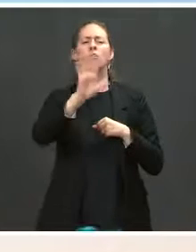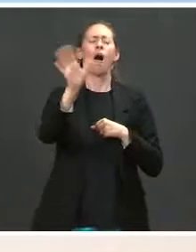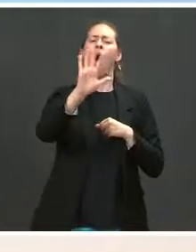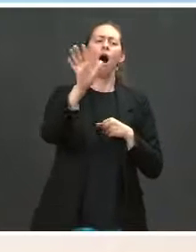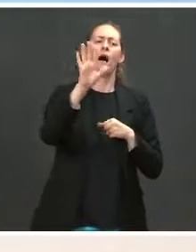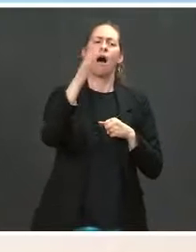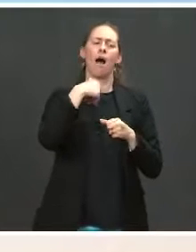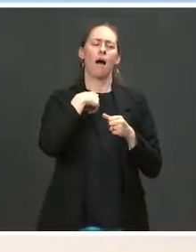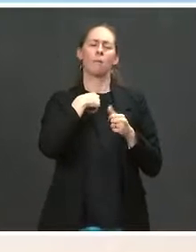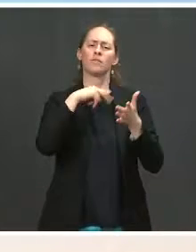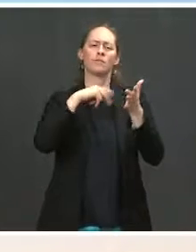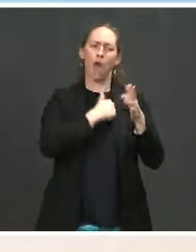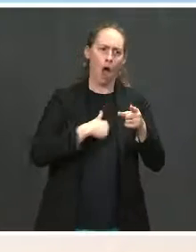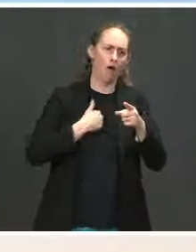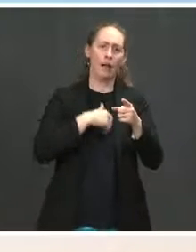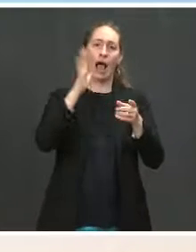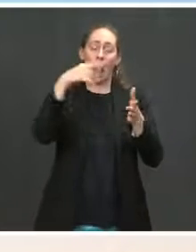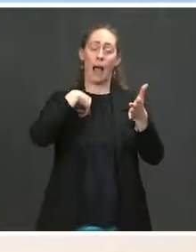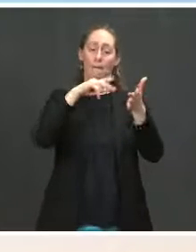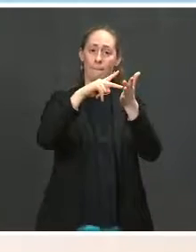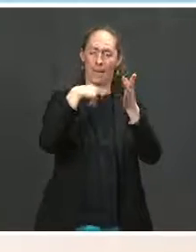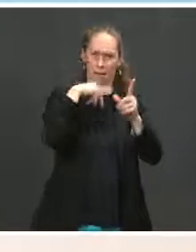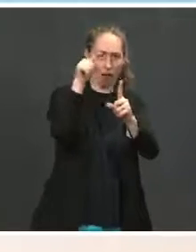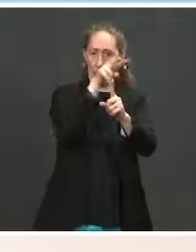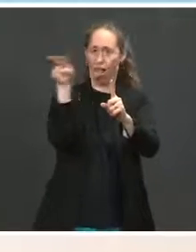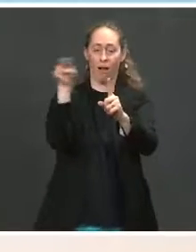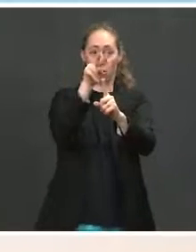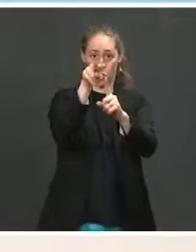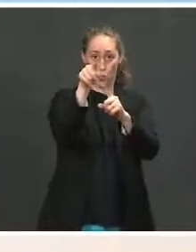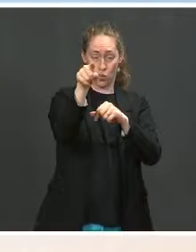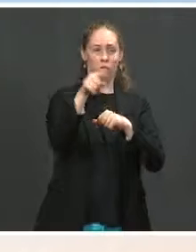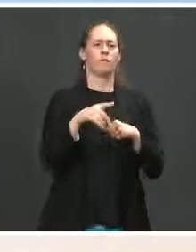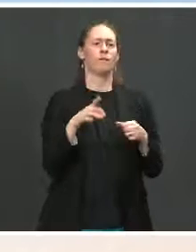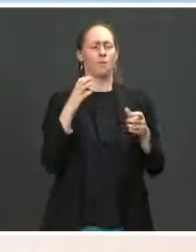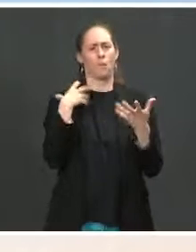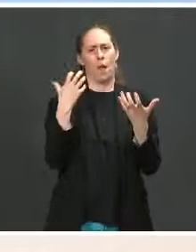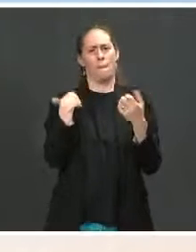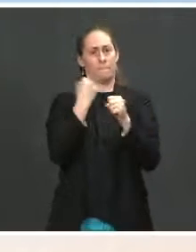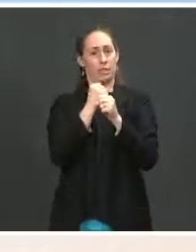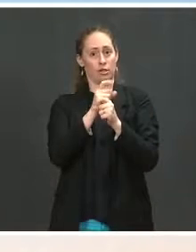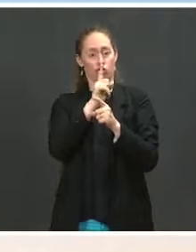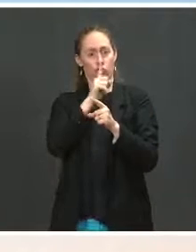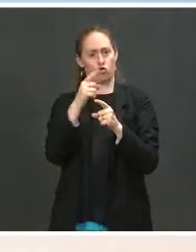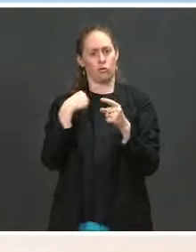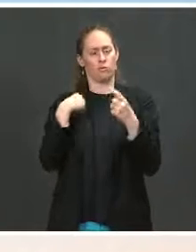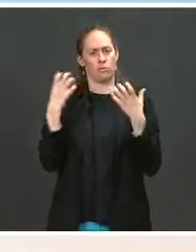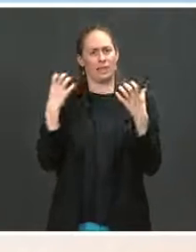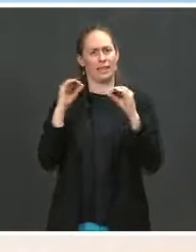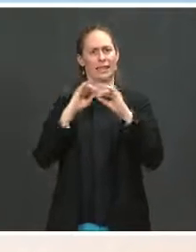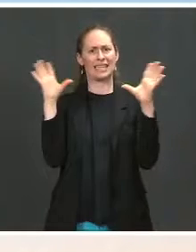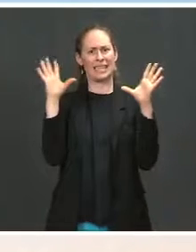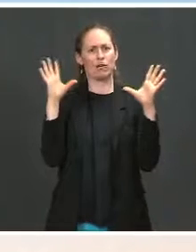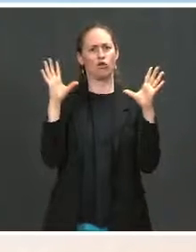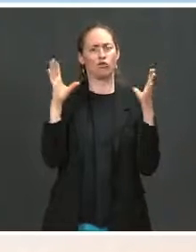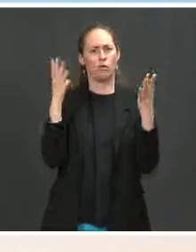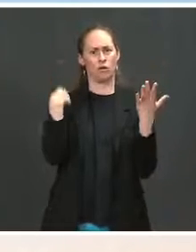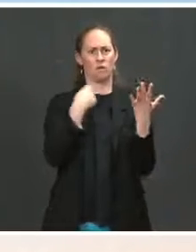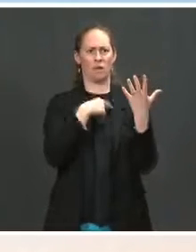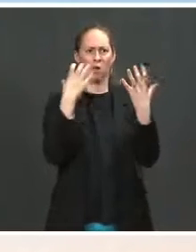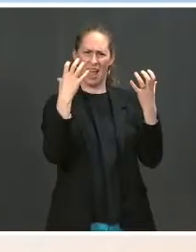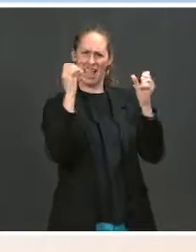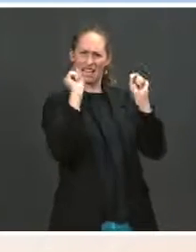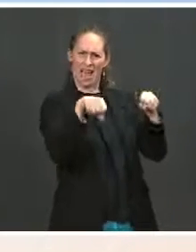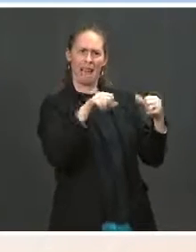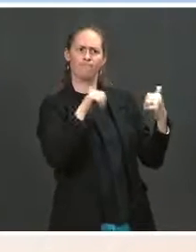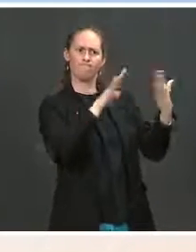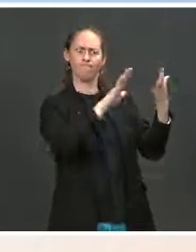of al-Qaeda's resurgence, and we will reposition our counterterrorism capabilities in that regard. And the president will talk more about that in his